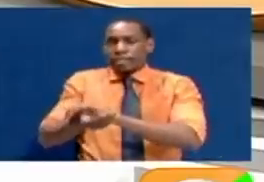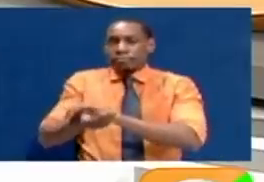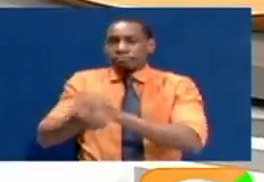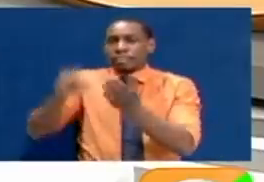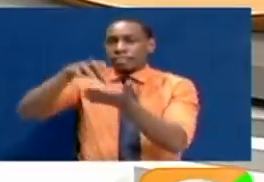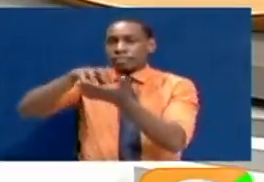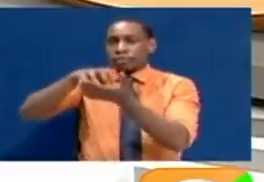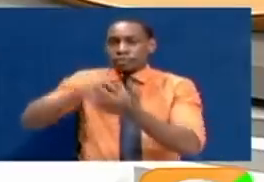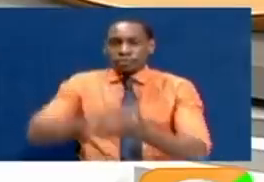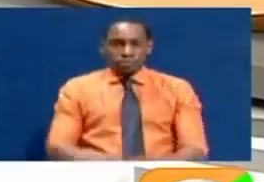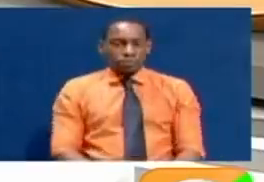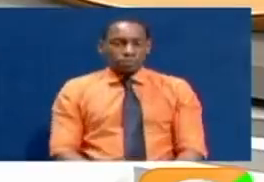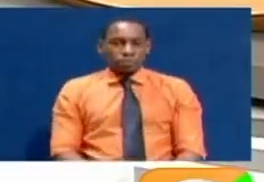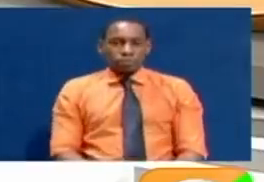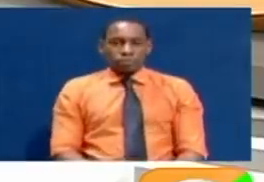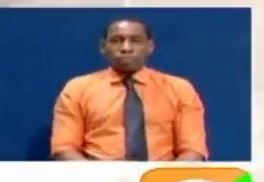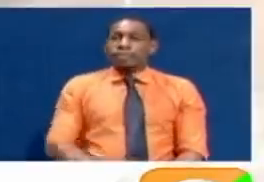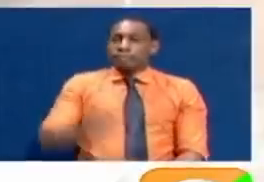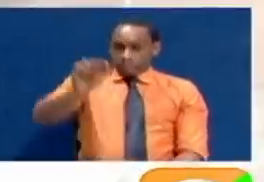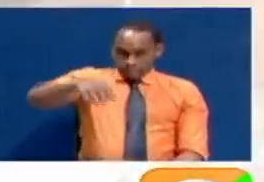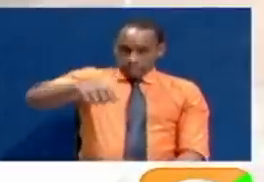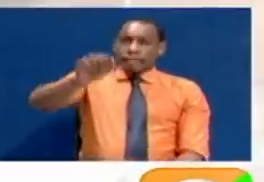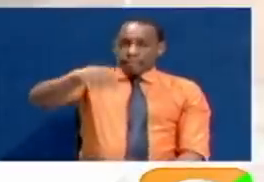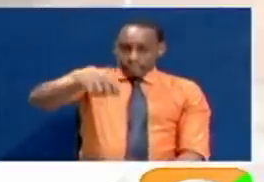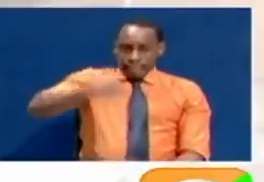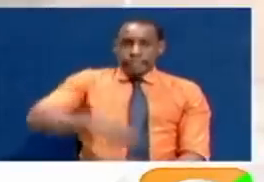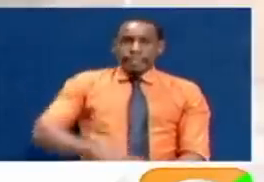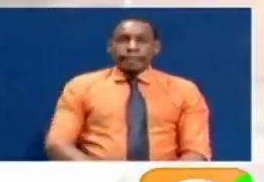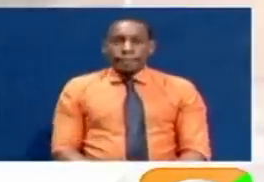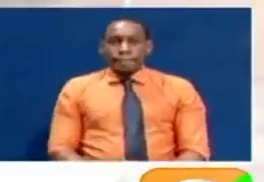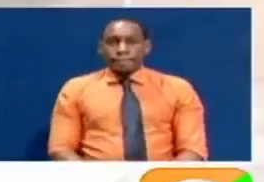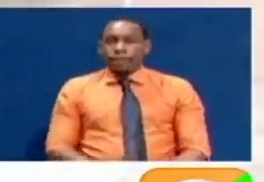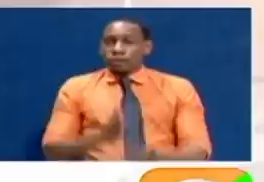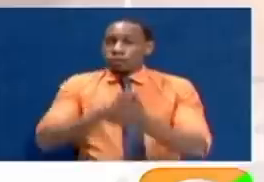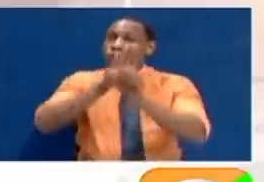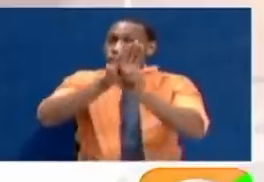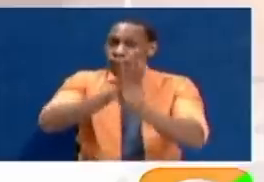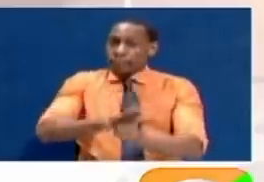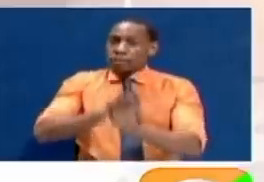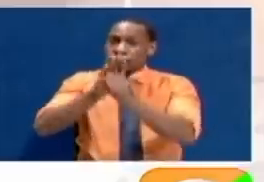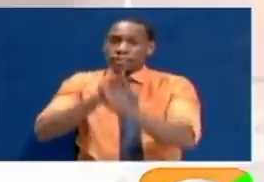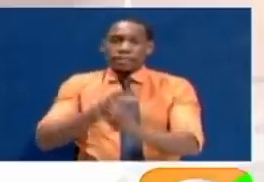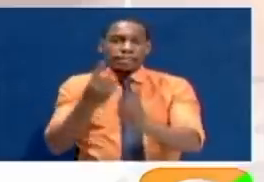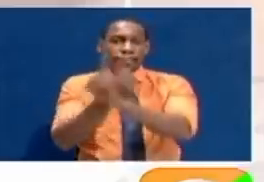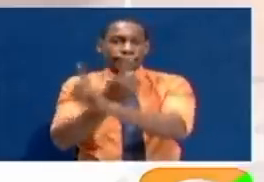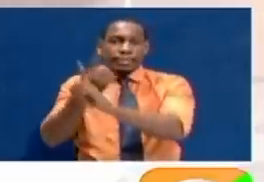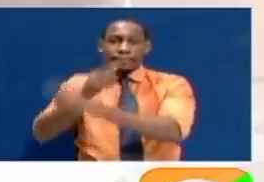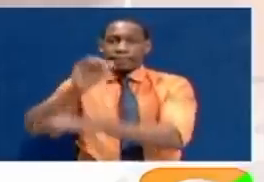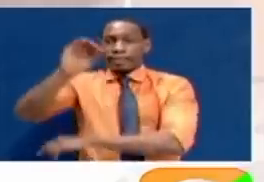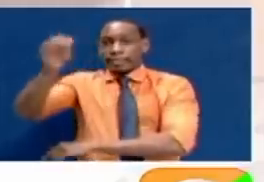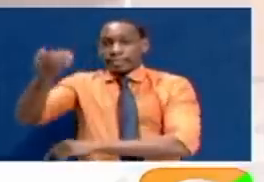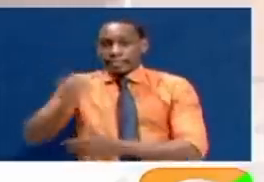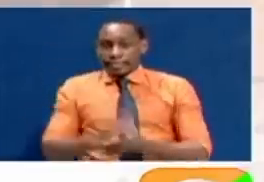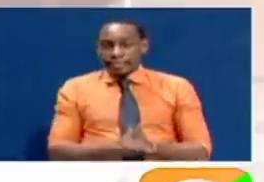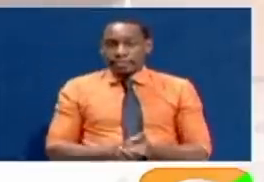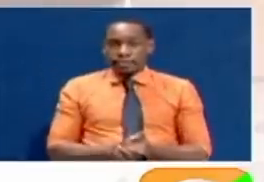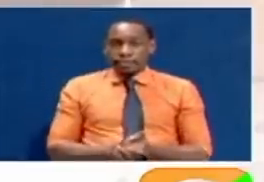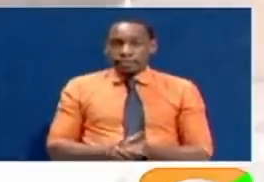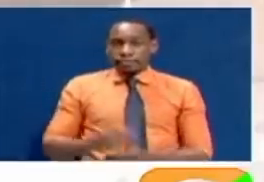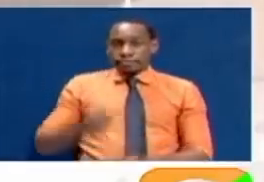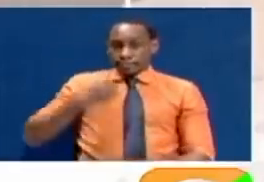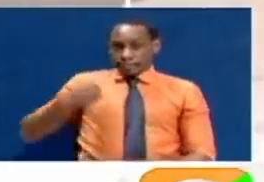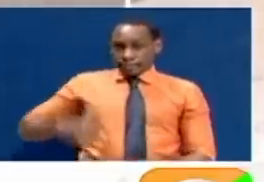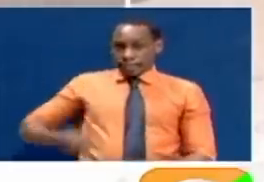us? Yes, there were harassment in different cities in